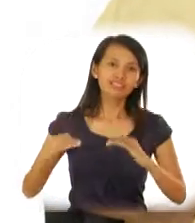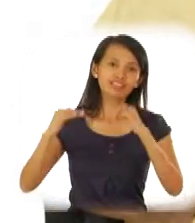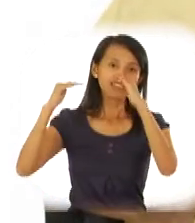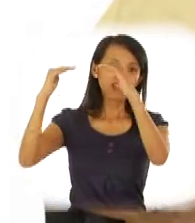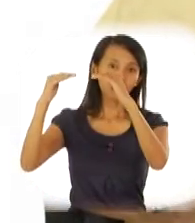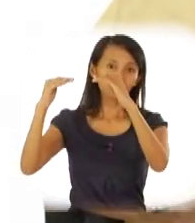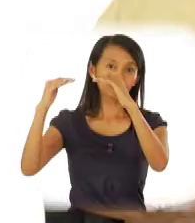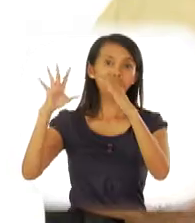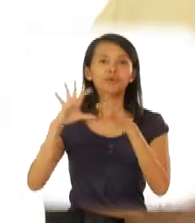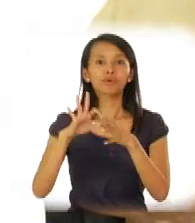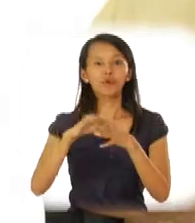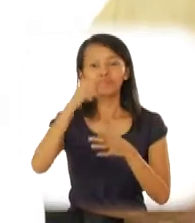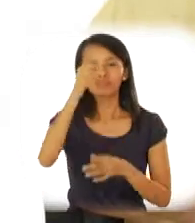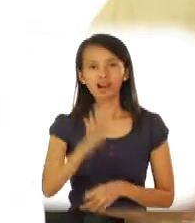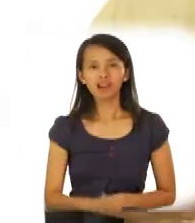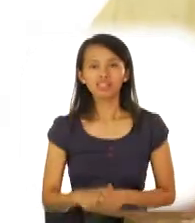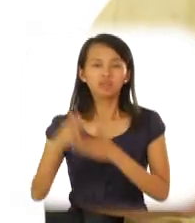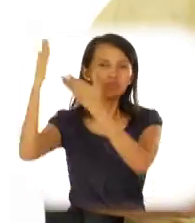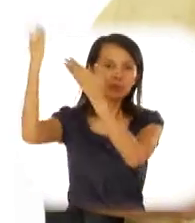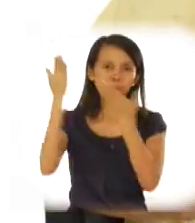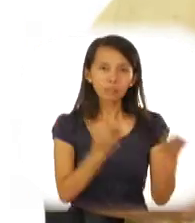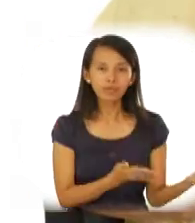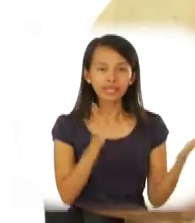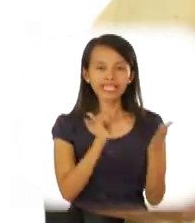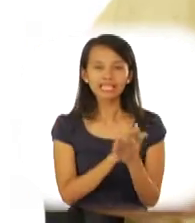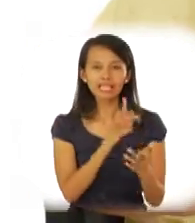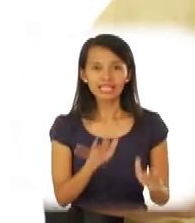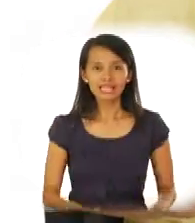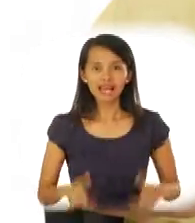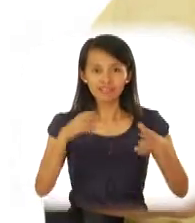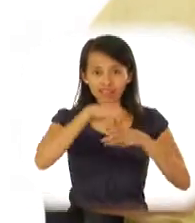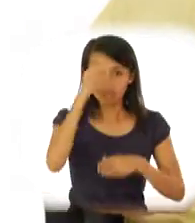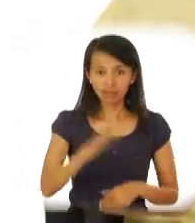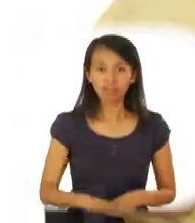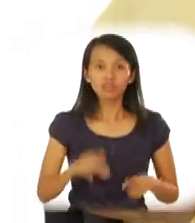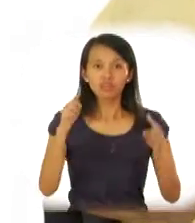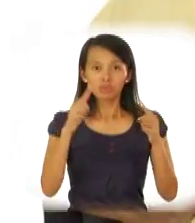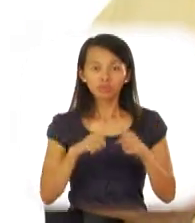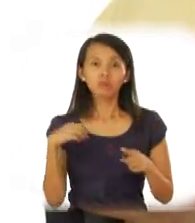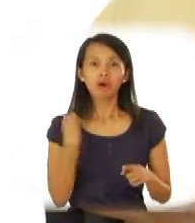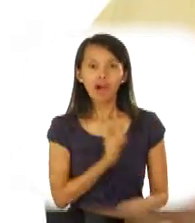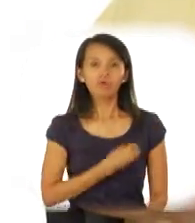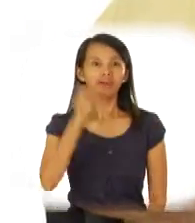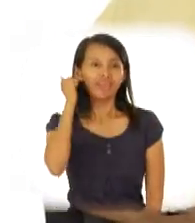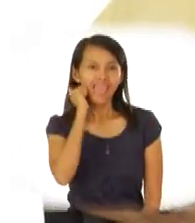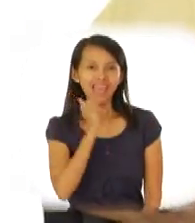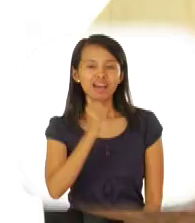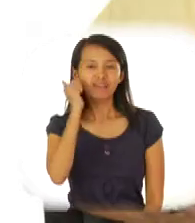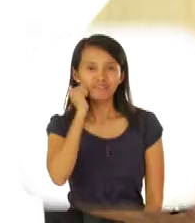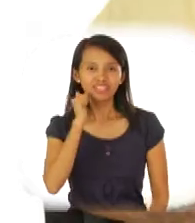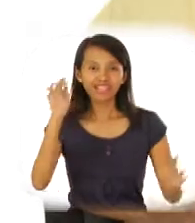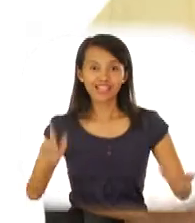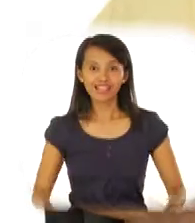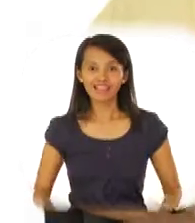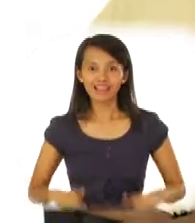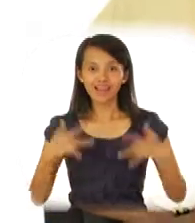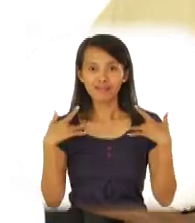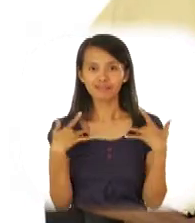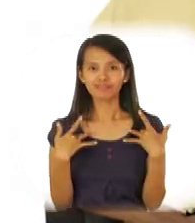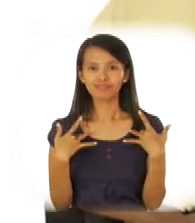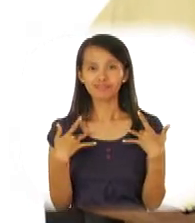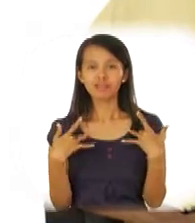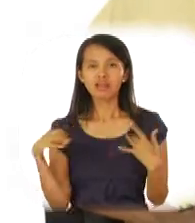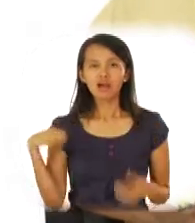the realm of God. And we bring that life in God to our daily concerns, our